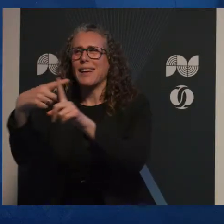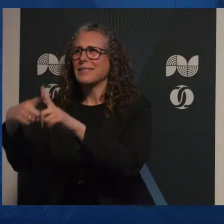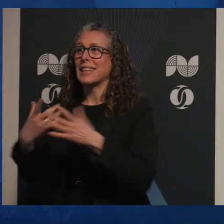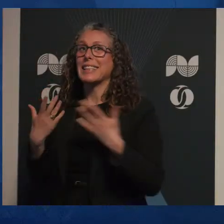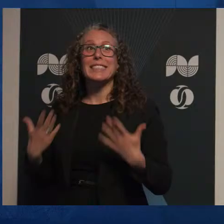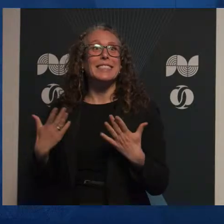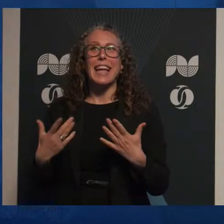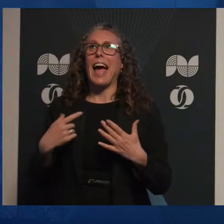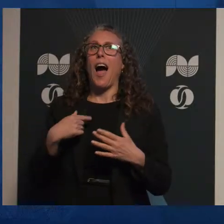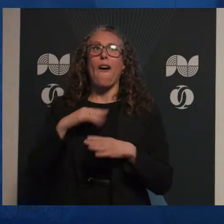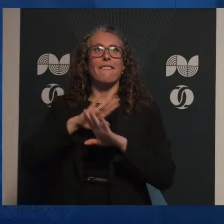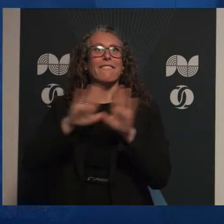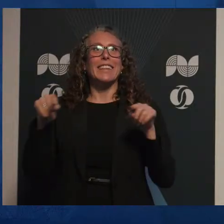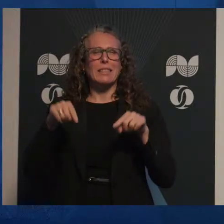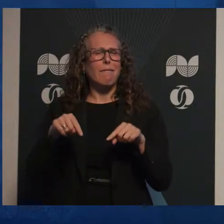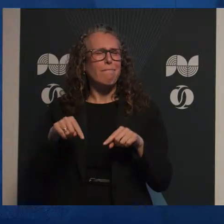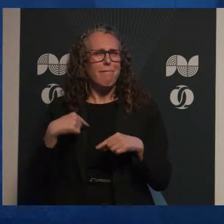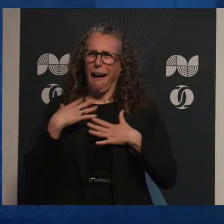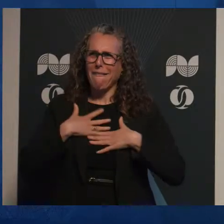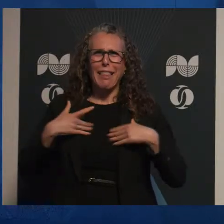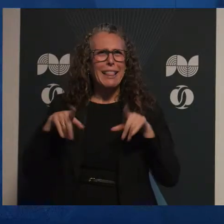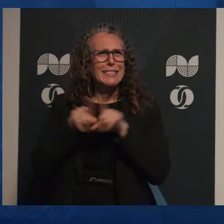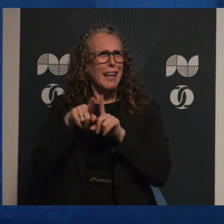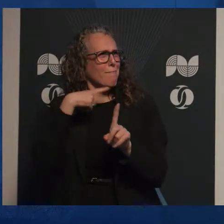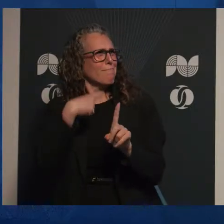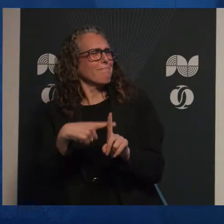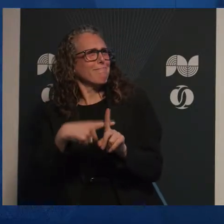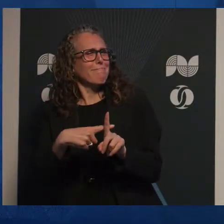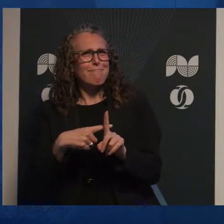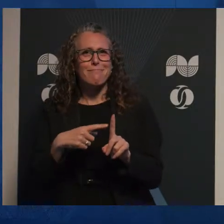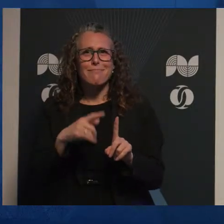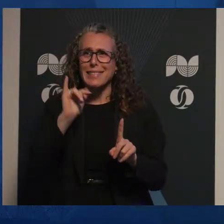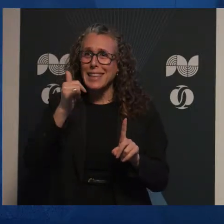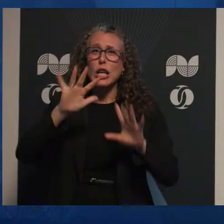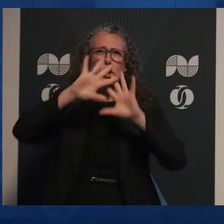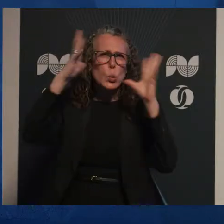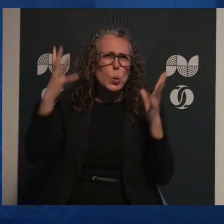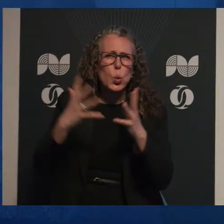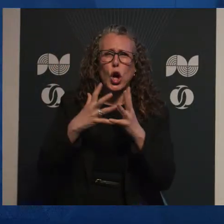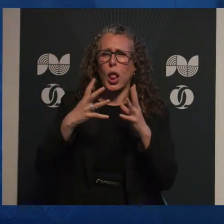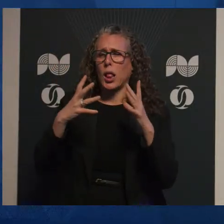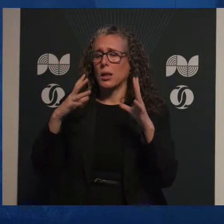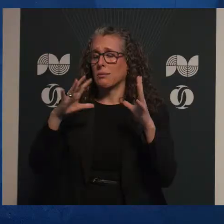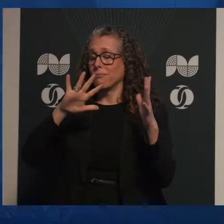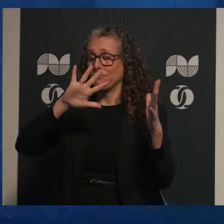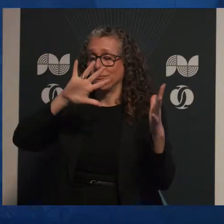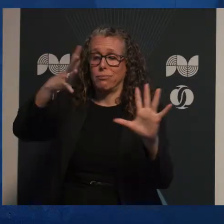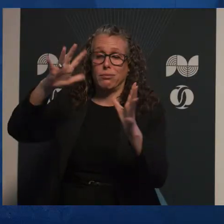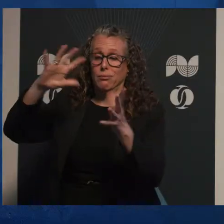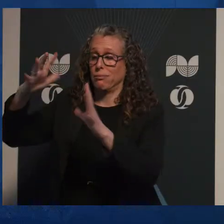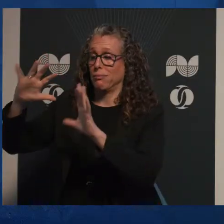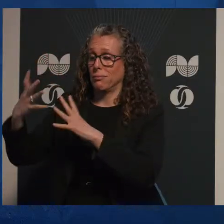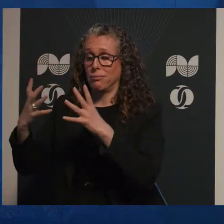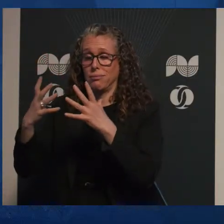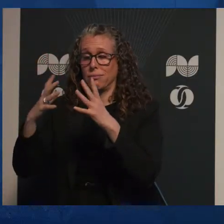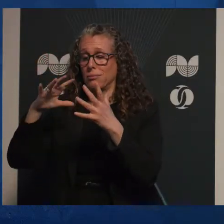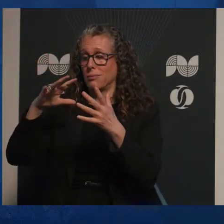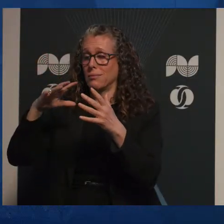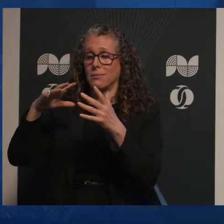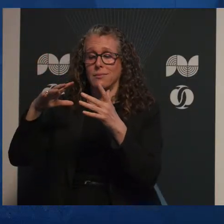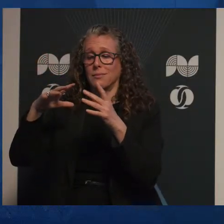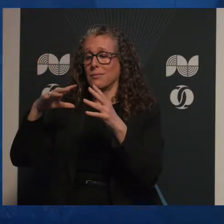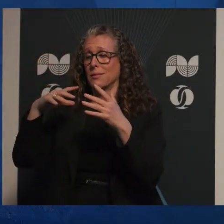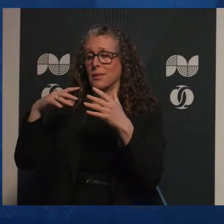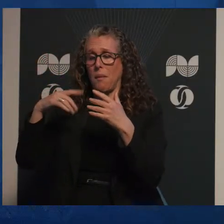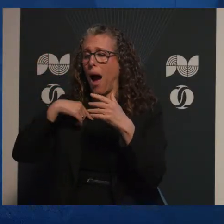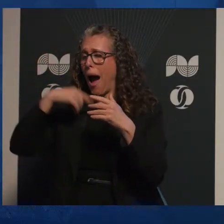thing here, that there's a lot of signs that for all the pressures and challenges, the global multilateral order has a lot of life